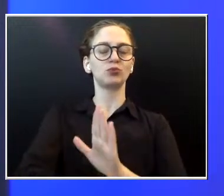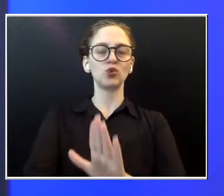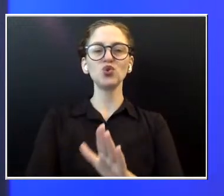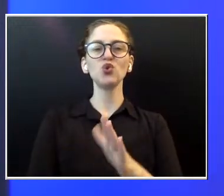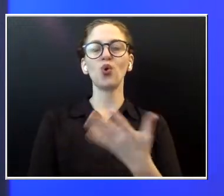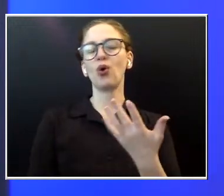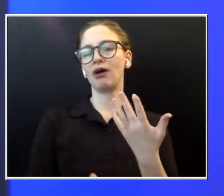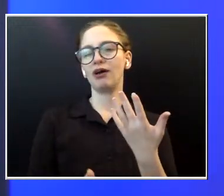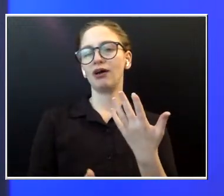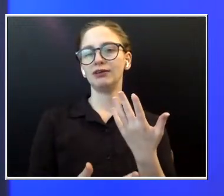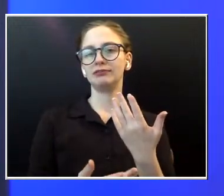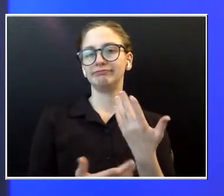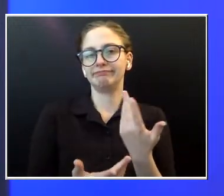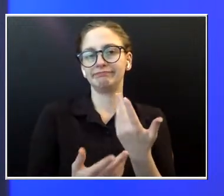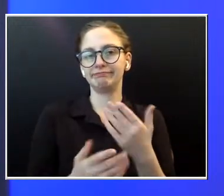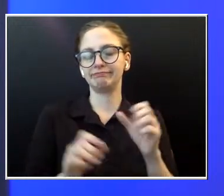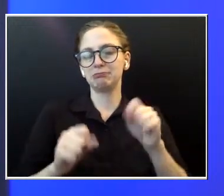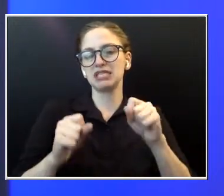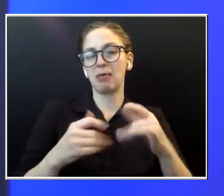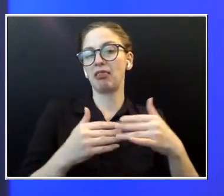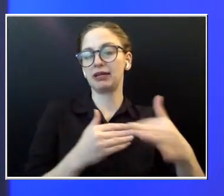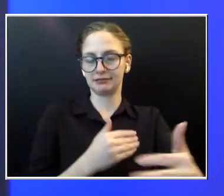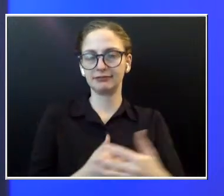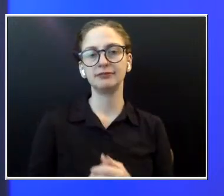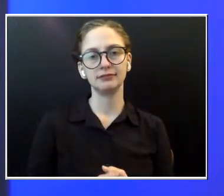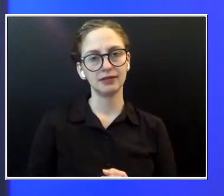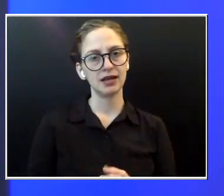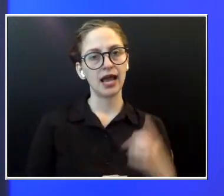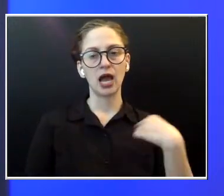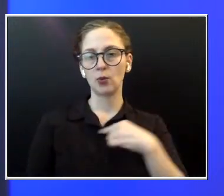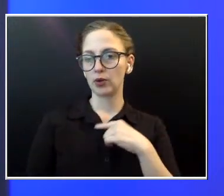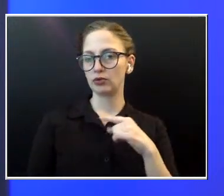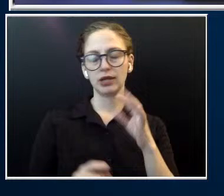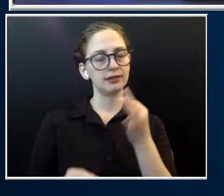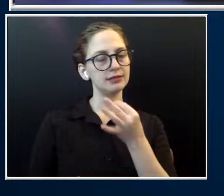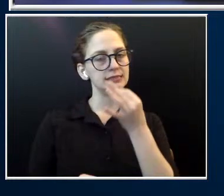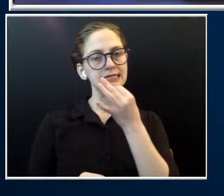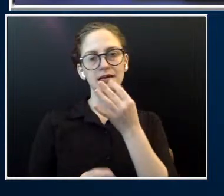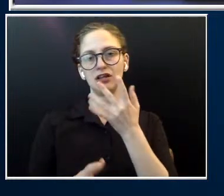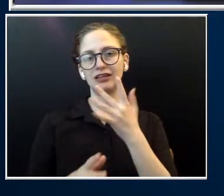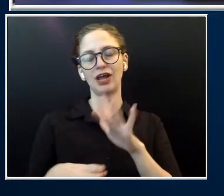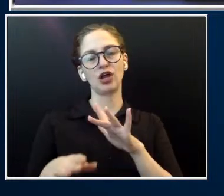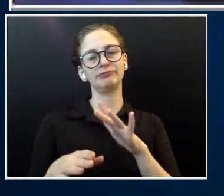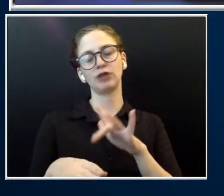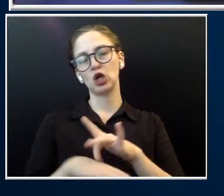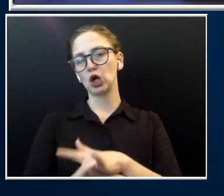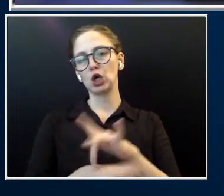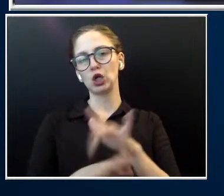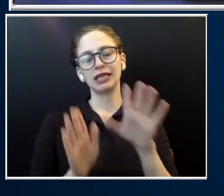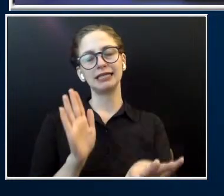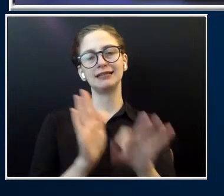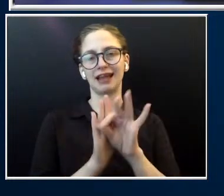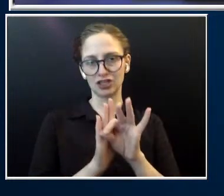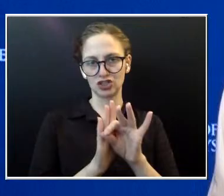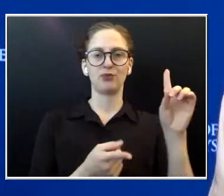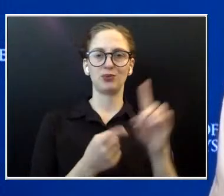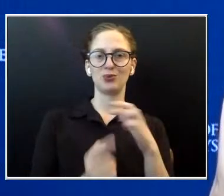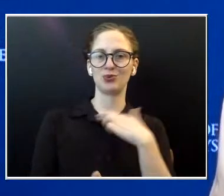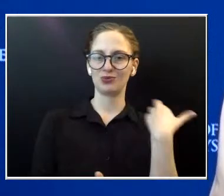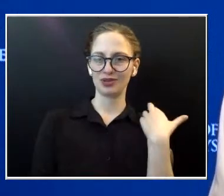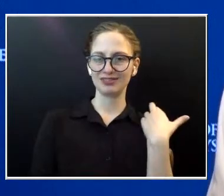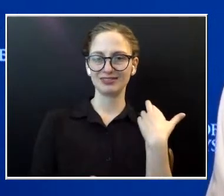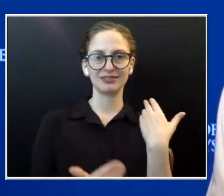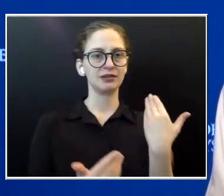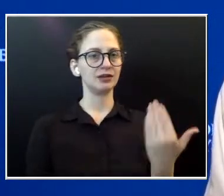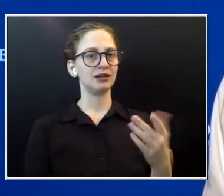to lead to early detection and reduce cancer risk. It is amazing stuff. All right, Doc Hawk. Yeah, remarkable show,